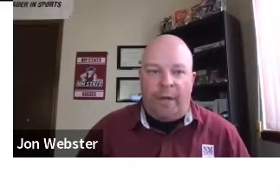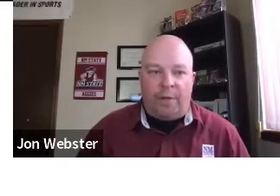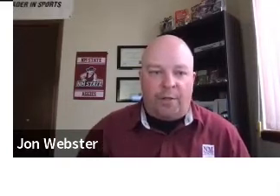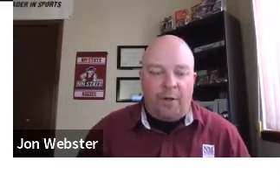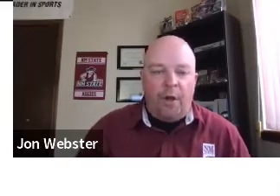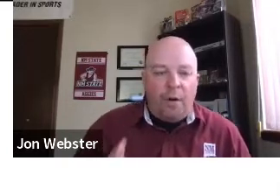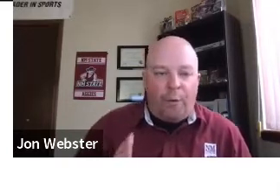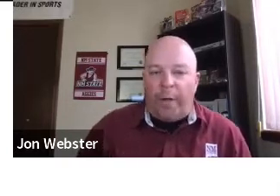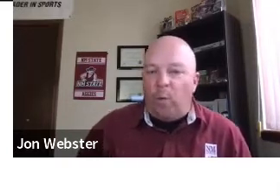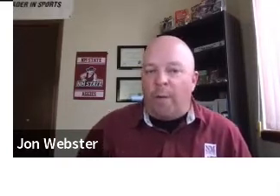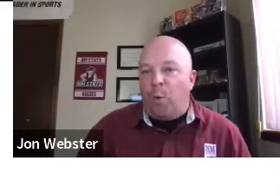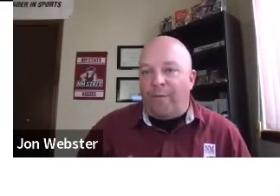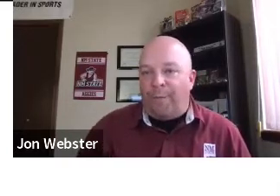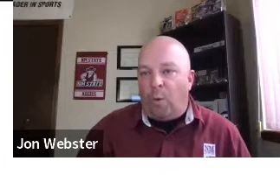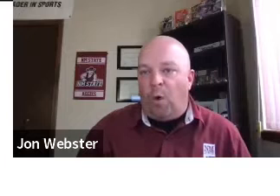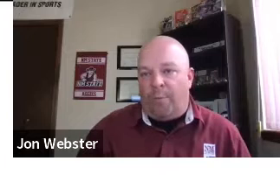COVID patients,